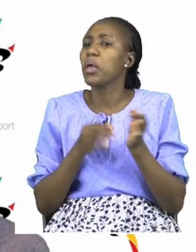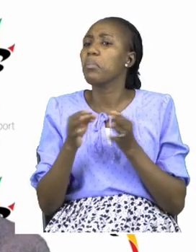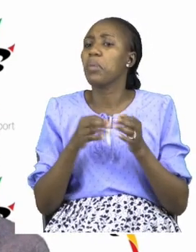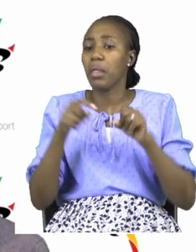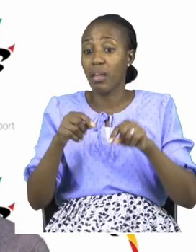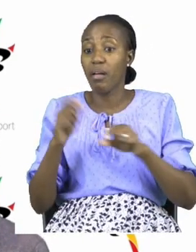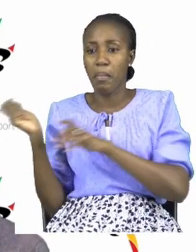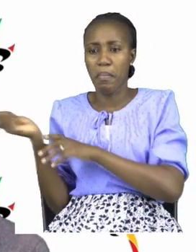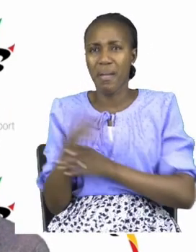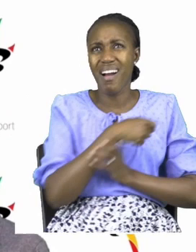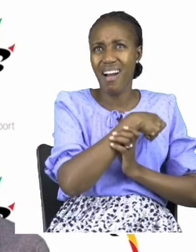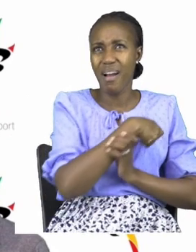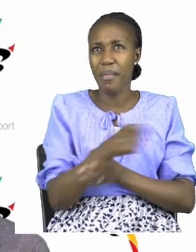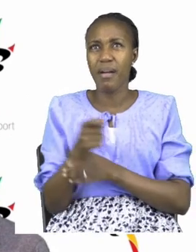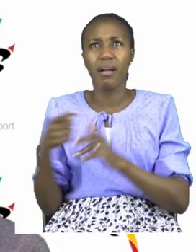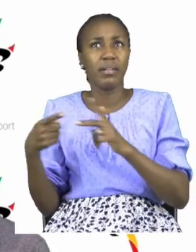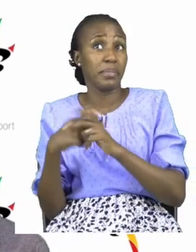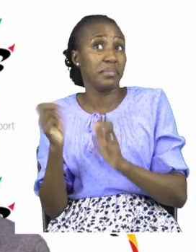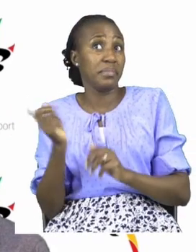in Namibia.